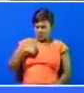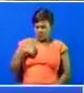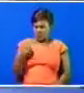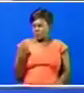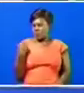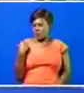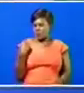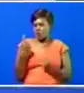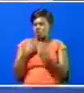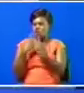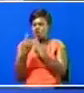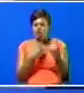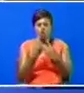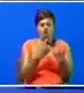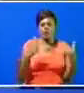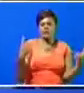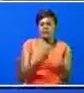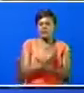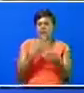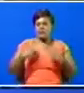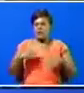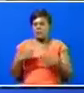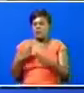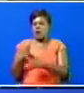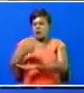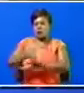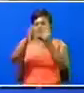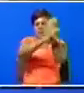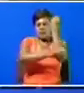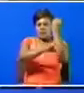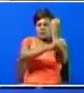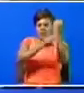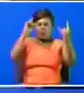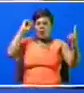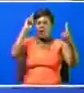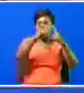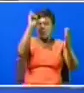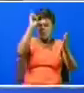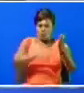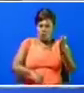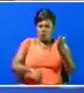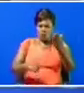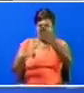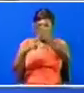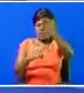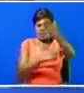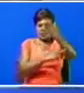to different Kenyans all over the country. This is aimed at building bridges to unite